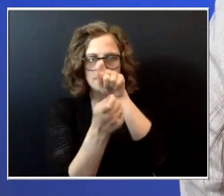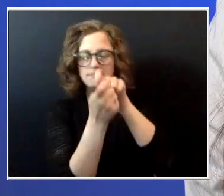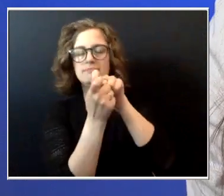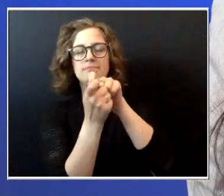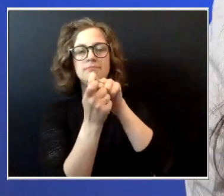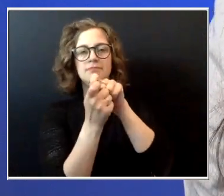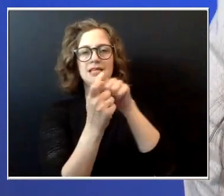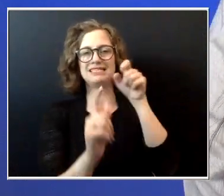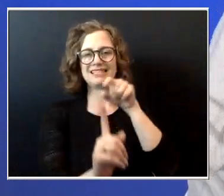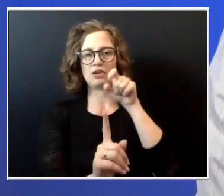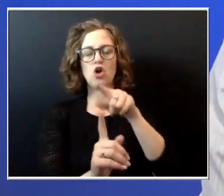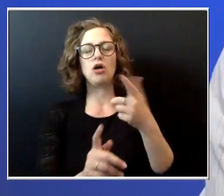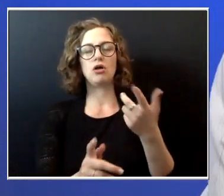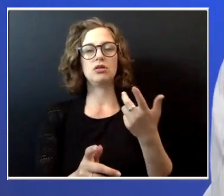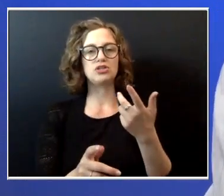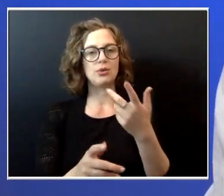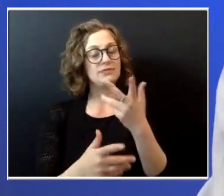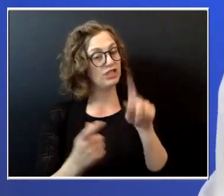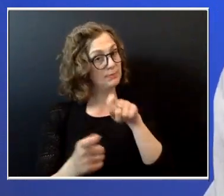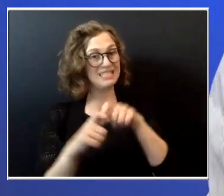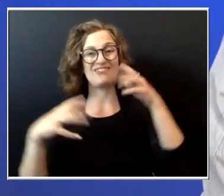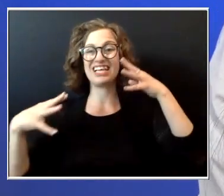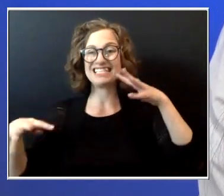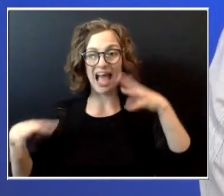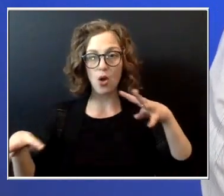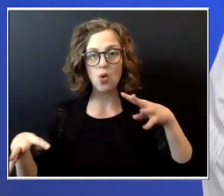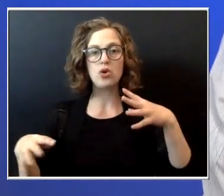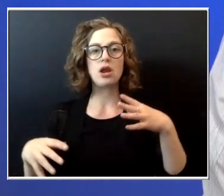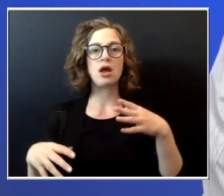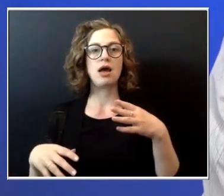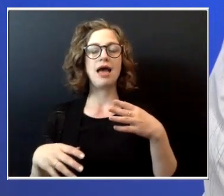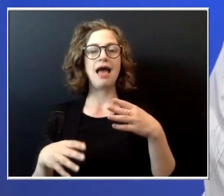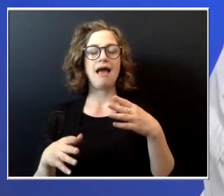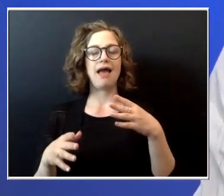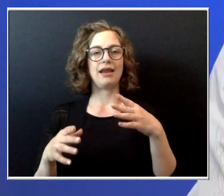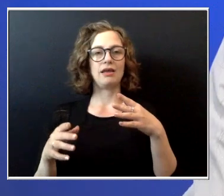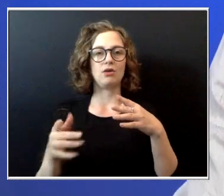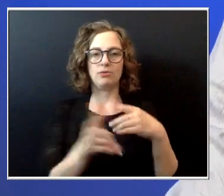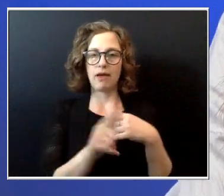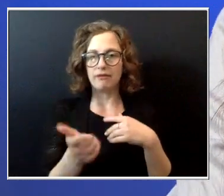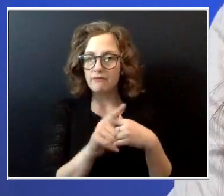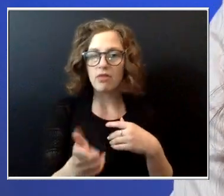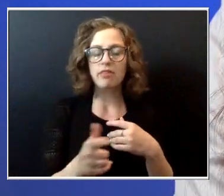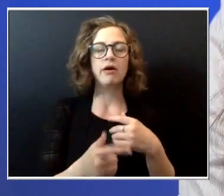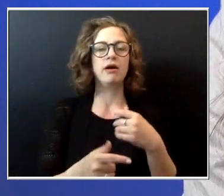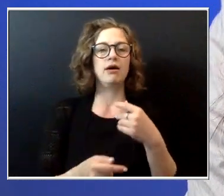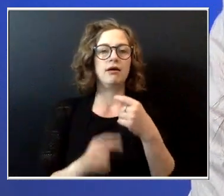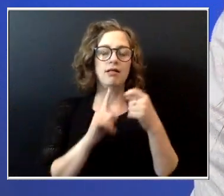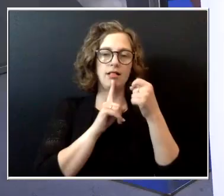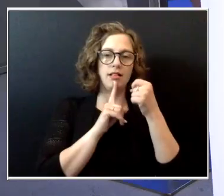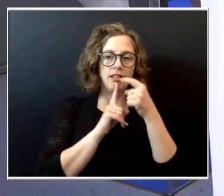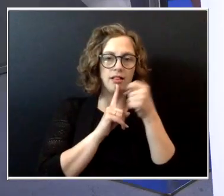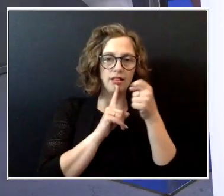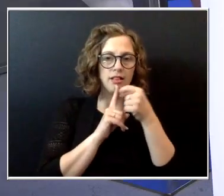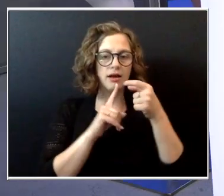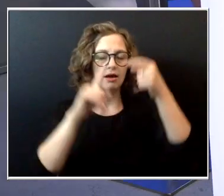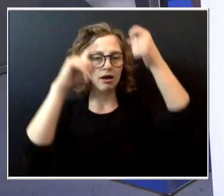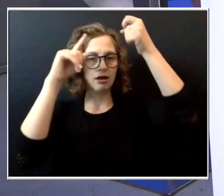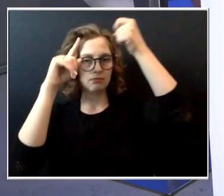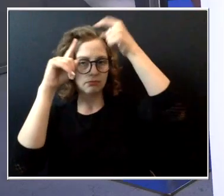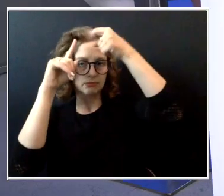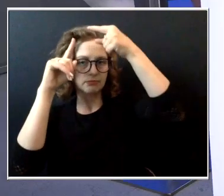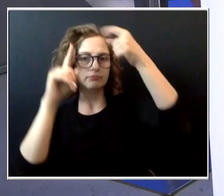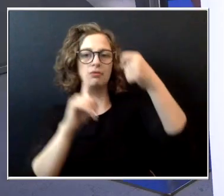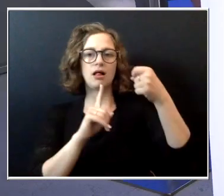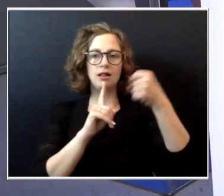and it's alternating, kind of stimulating the tongue and stimulating the auditory system. Fascinating. And is that 30 minutes, you